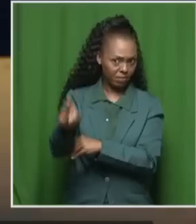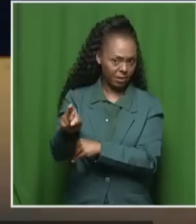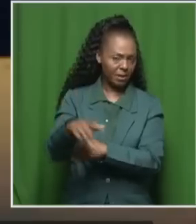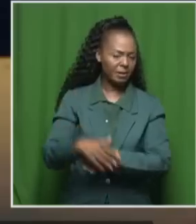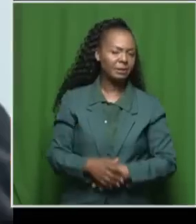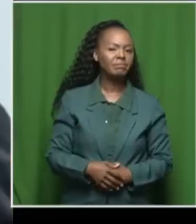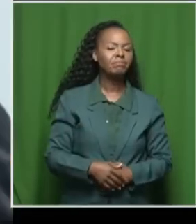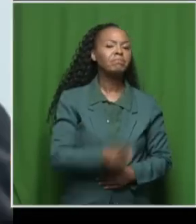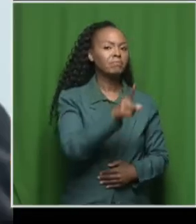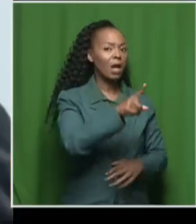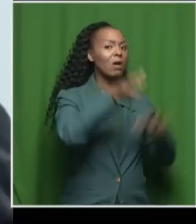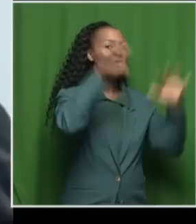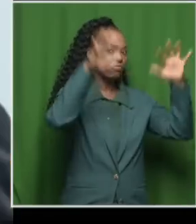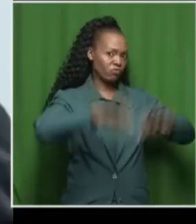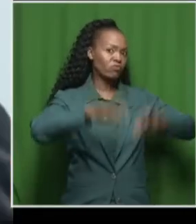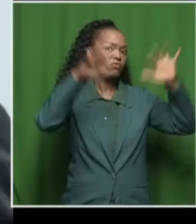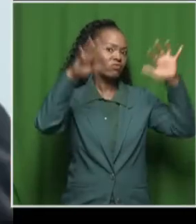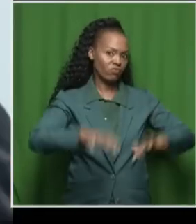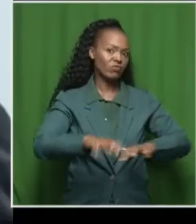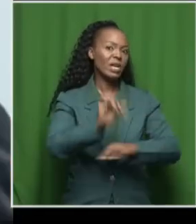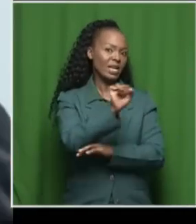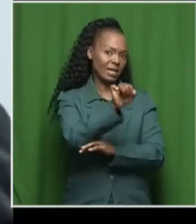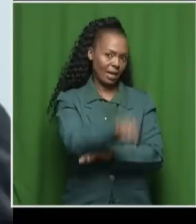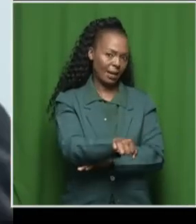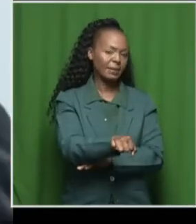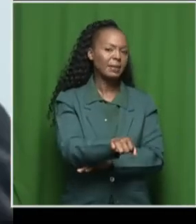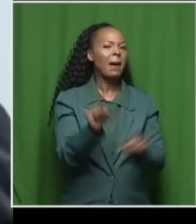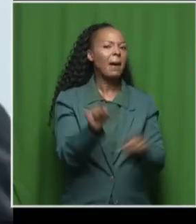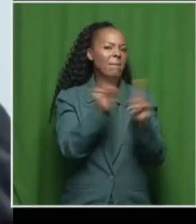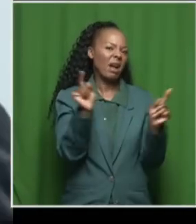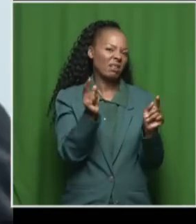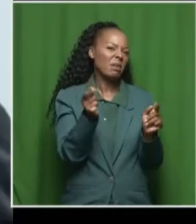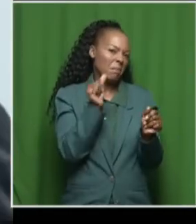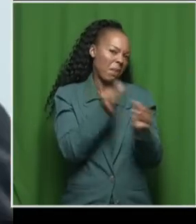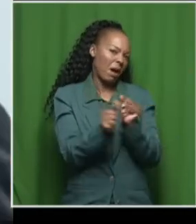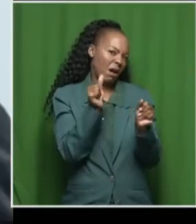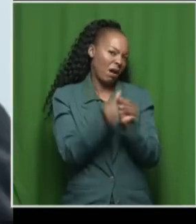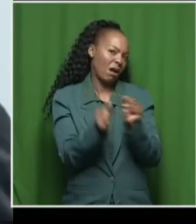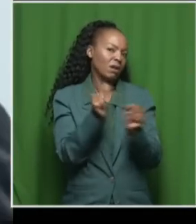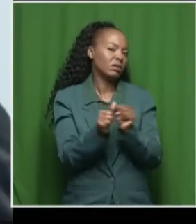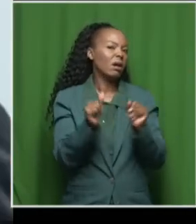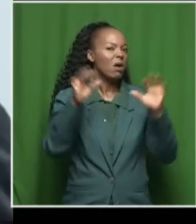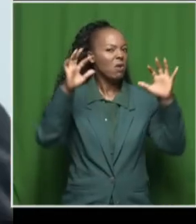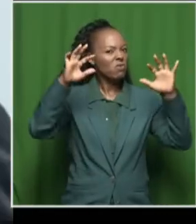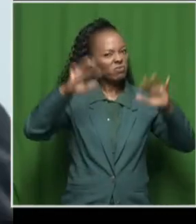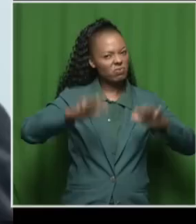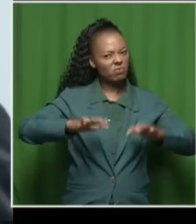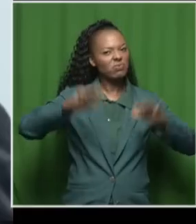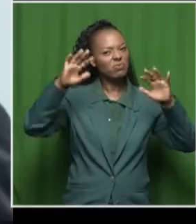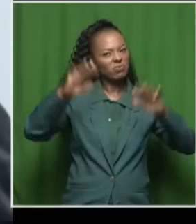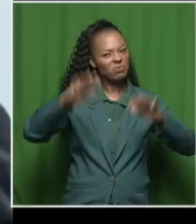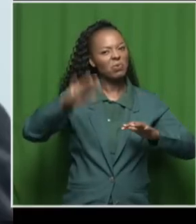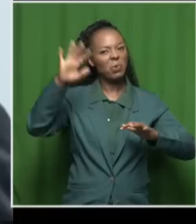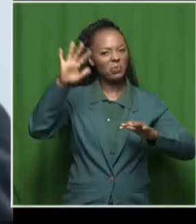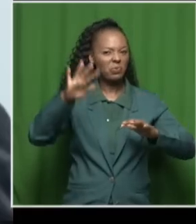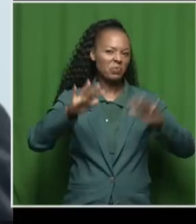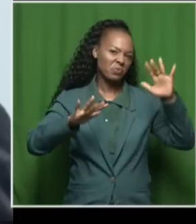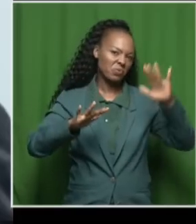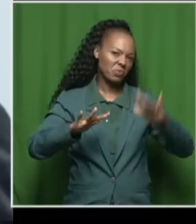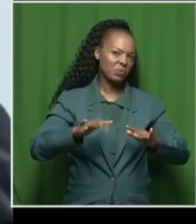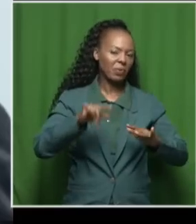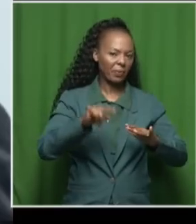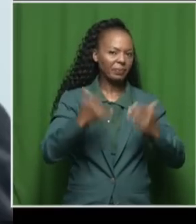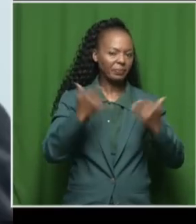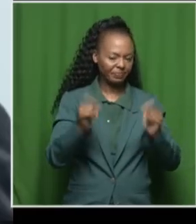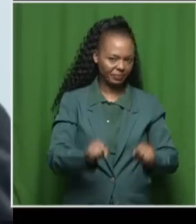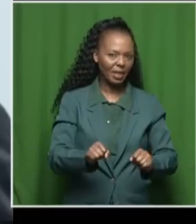It is still raining, although it had toned down at the moment. We are expecting more evacuations, as